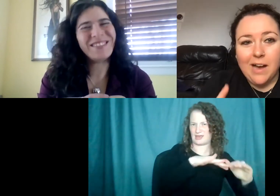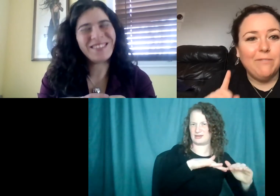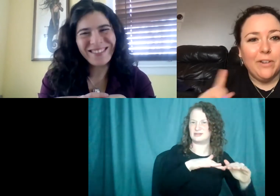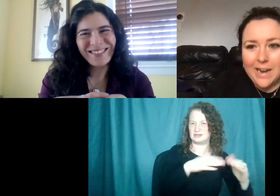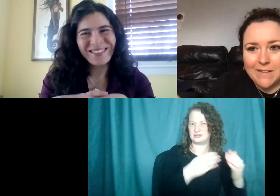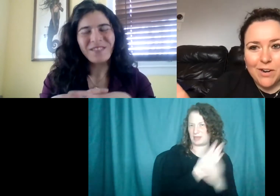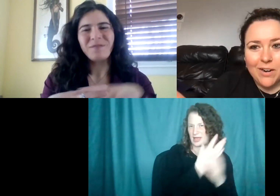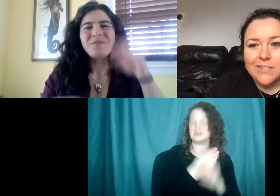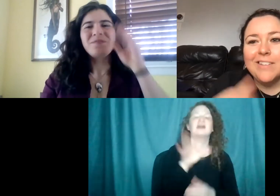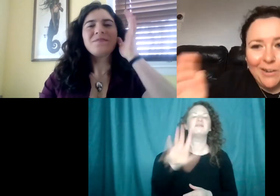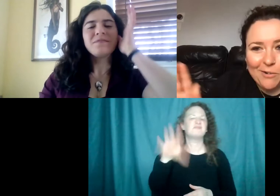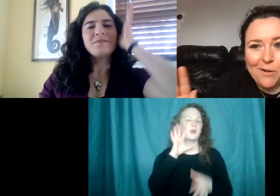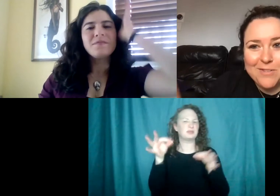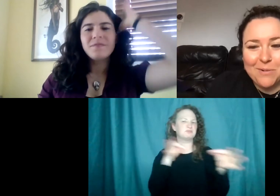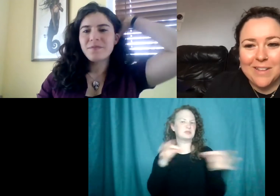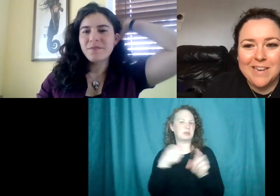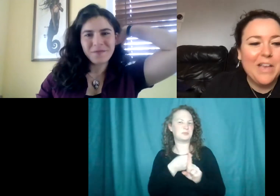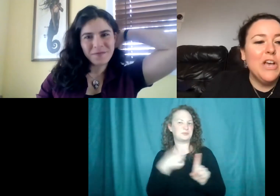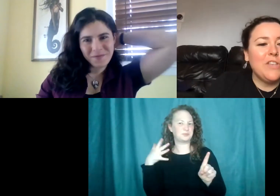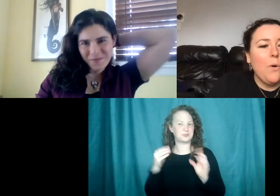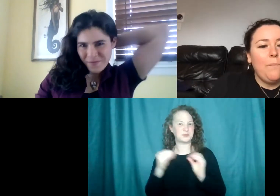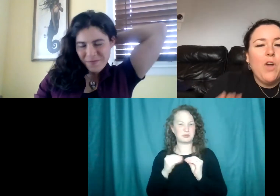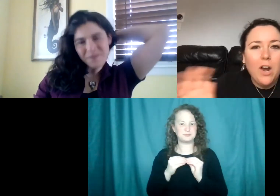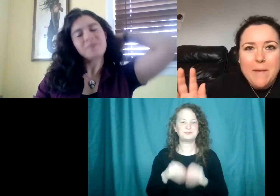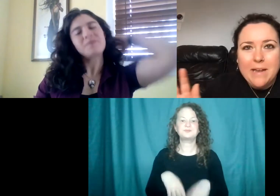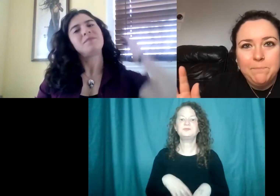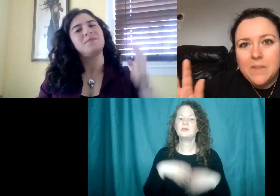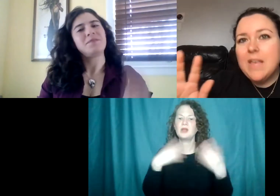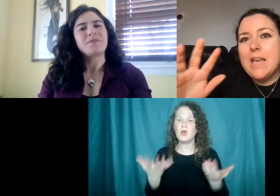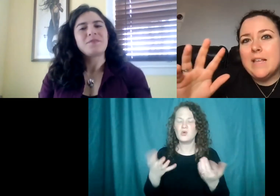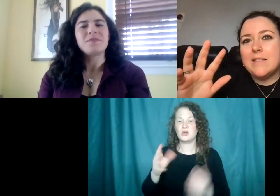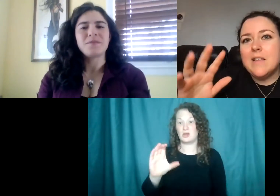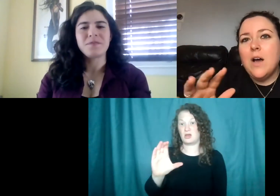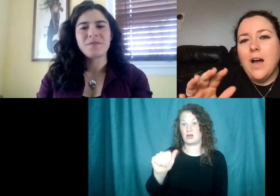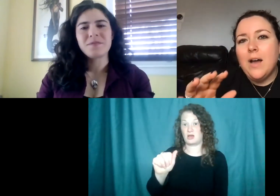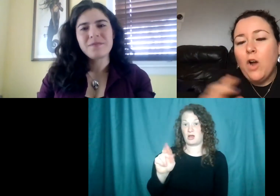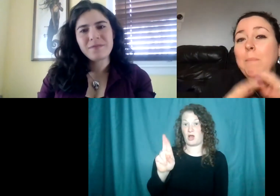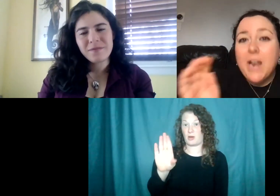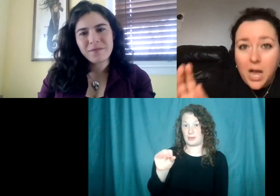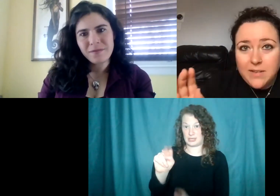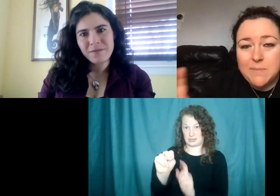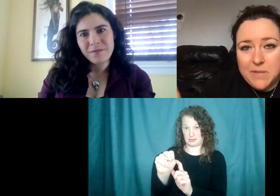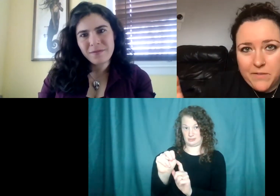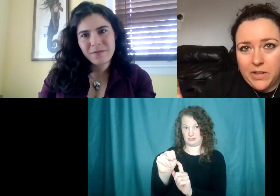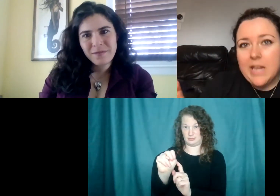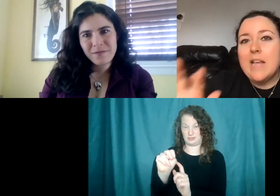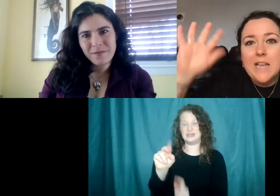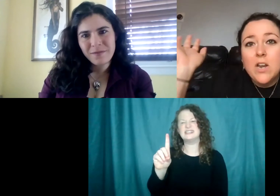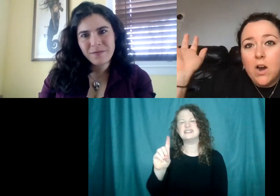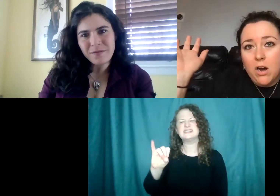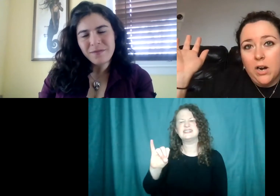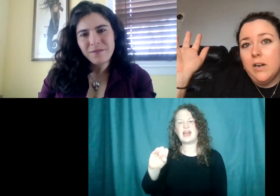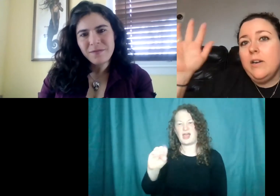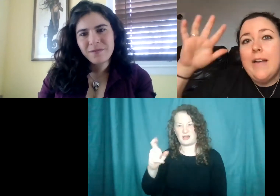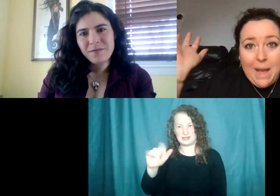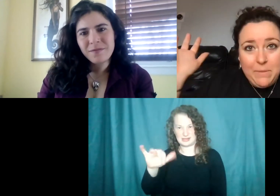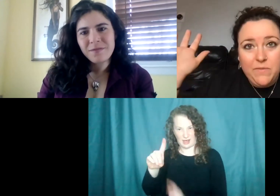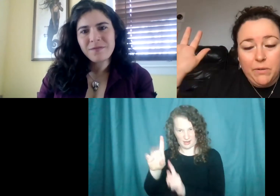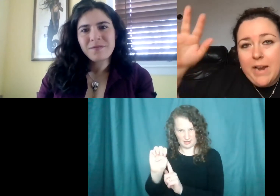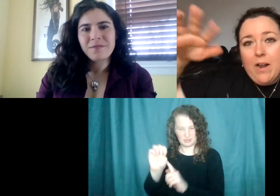means for any of our younger folks who are listening. So carbon is, carbon dioxide specifically, is in